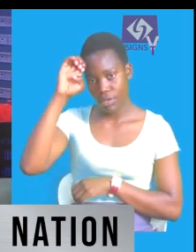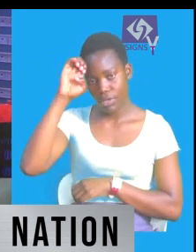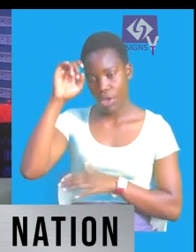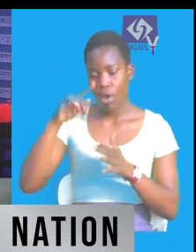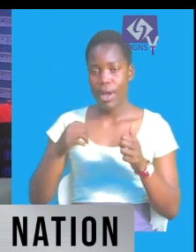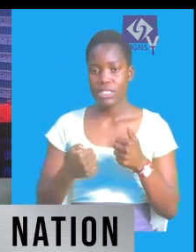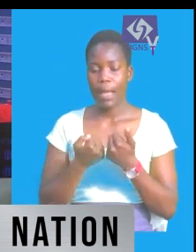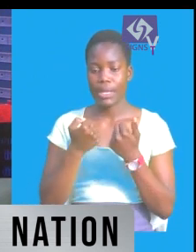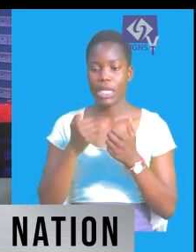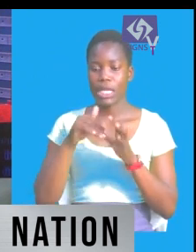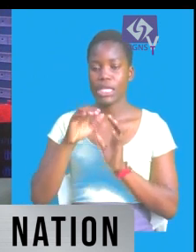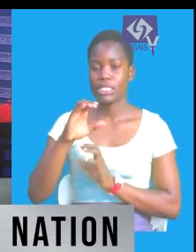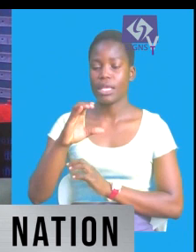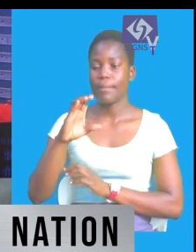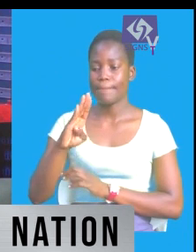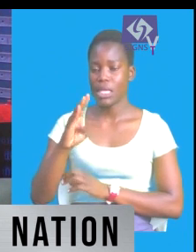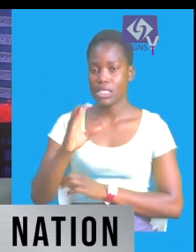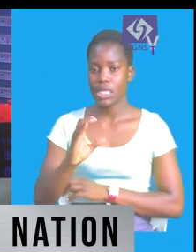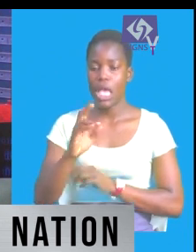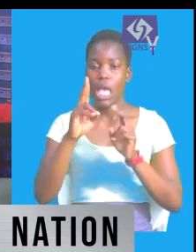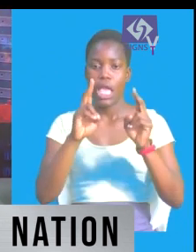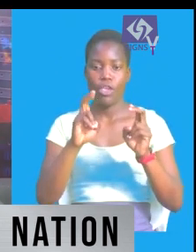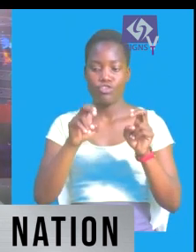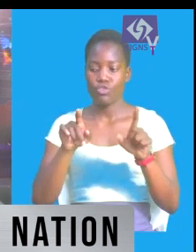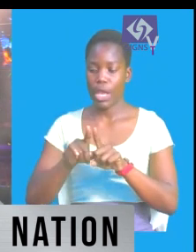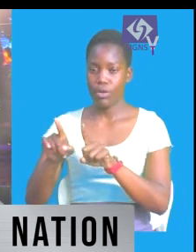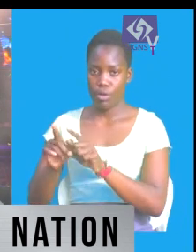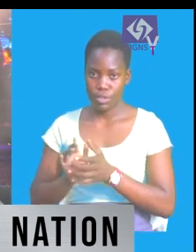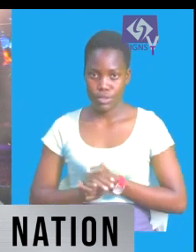is coming up, the CBC issues, and